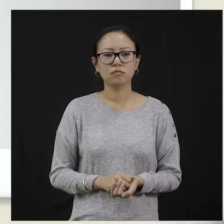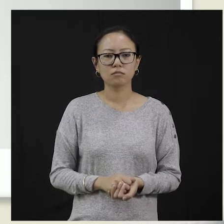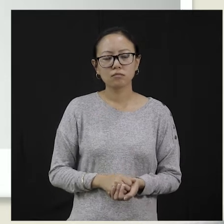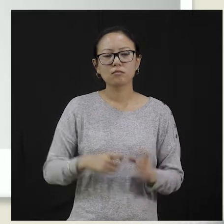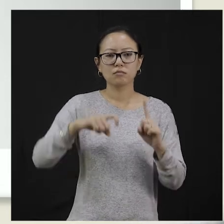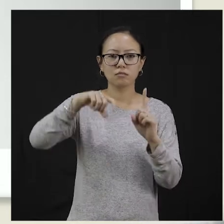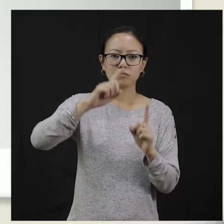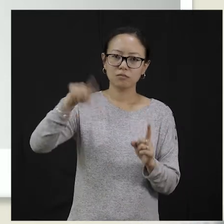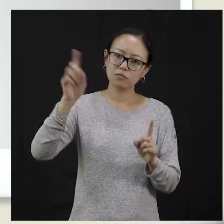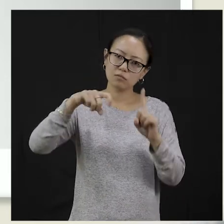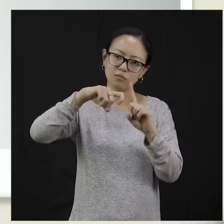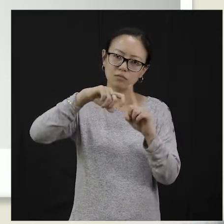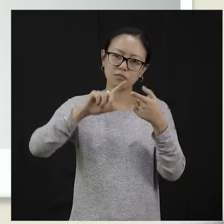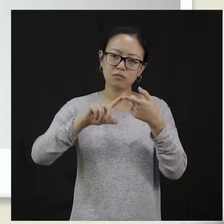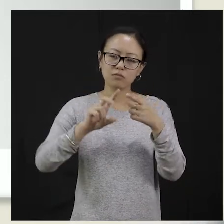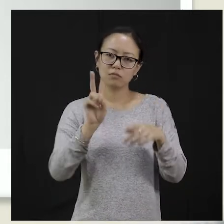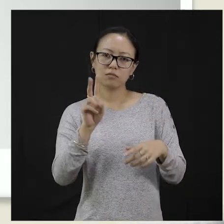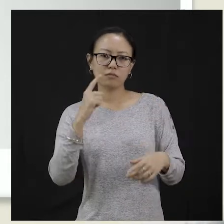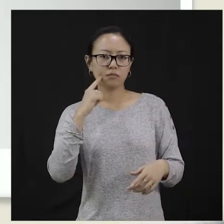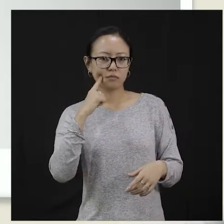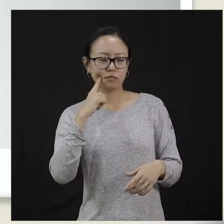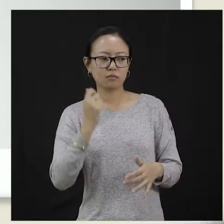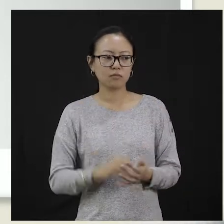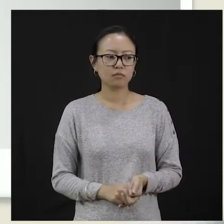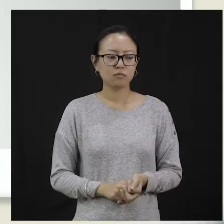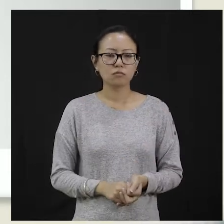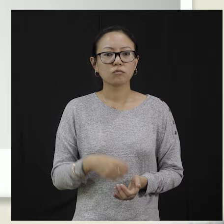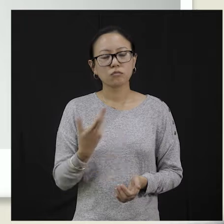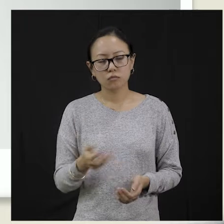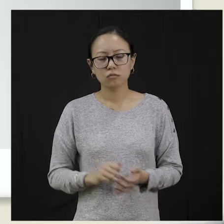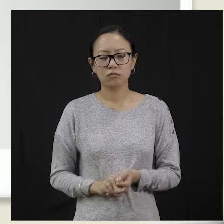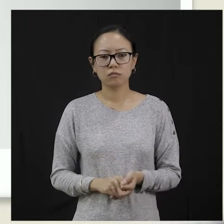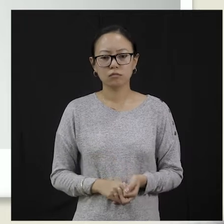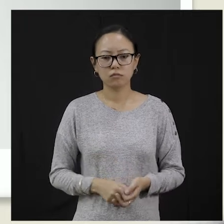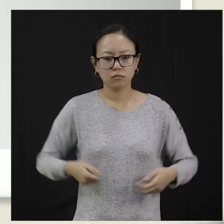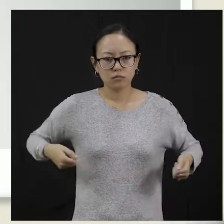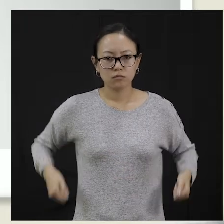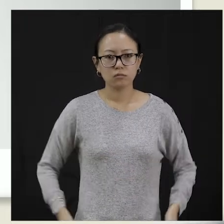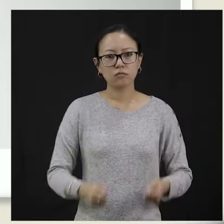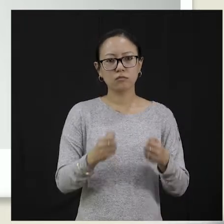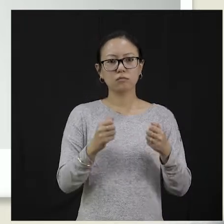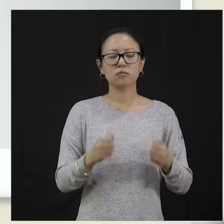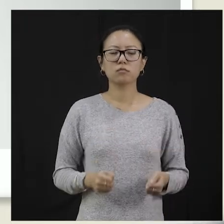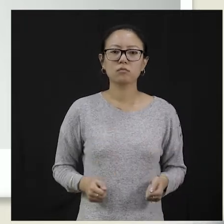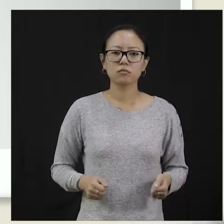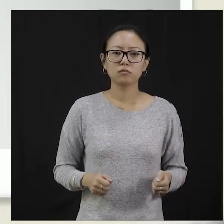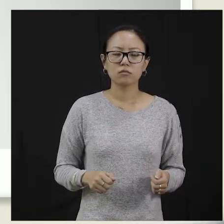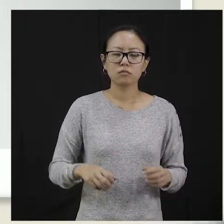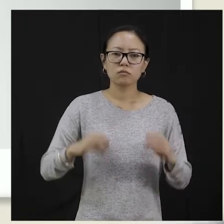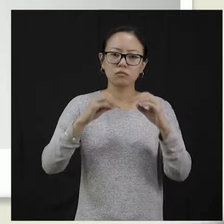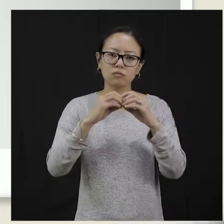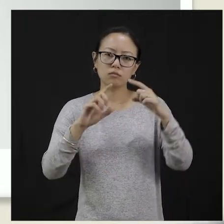right? So he is standing under the tree. Kevi is under the tree and Beta